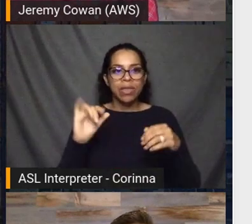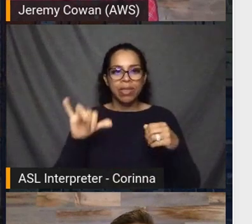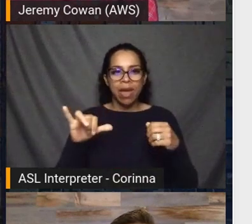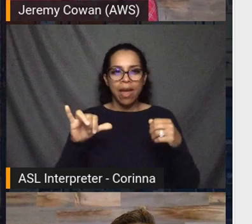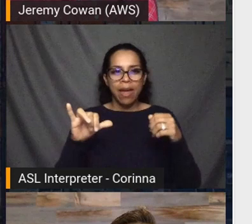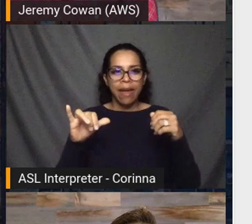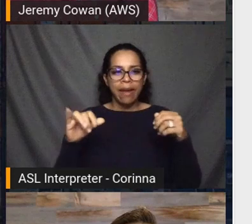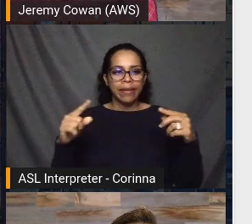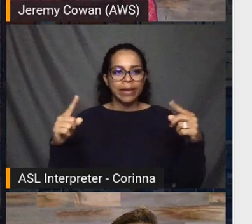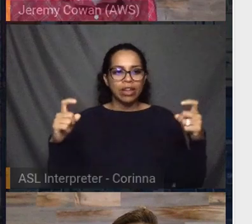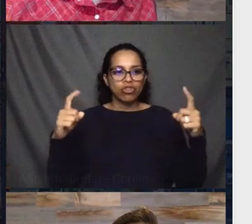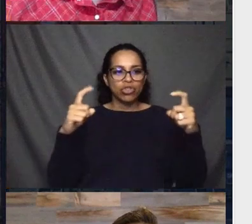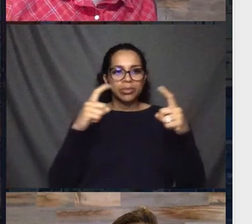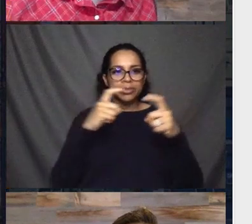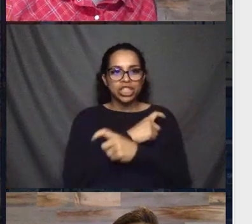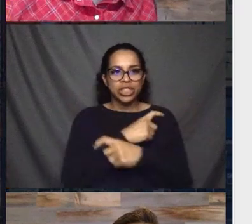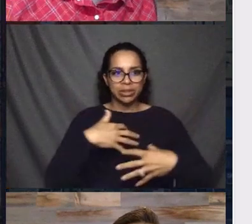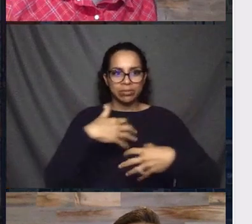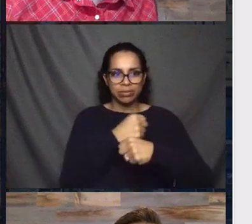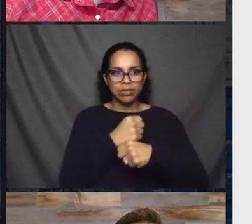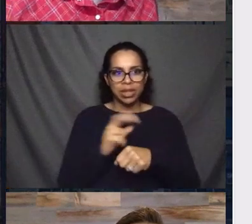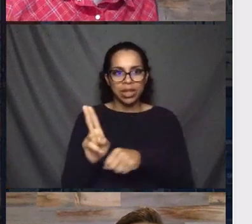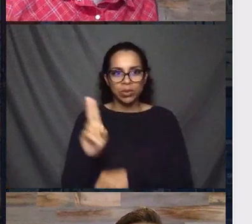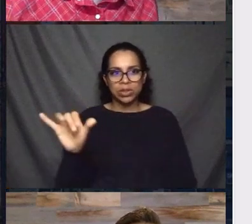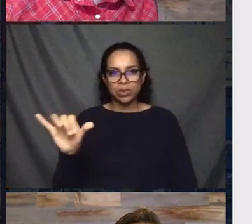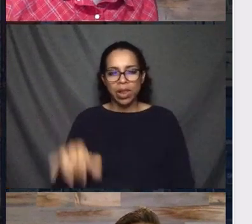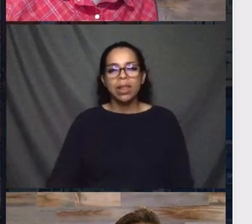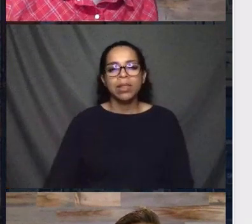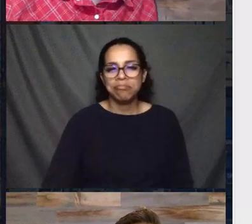as well. Yeah. Nice.